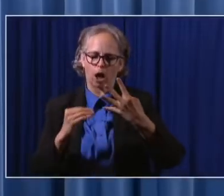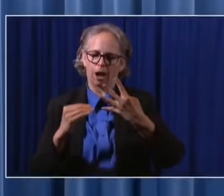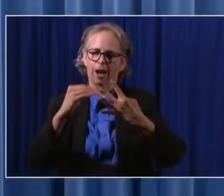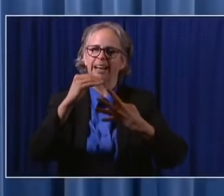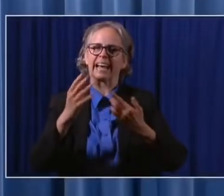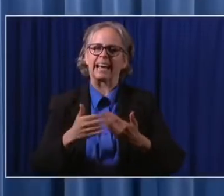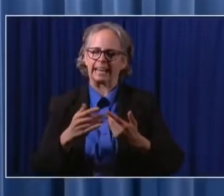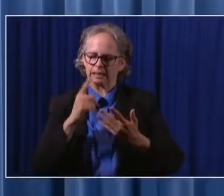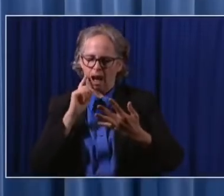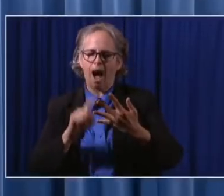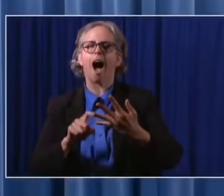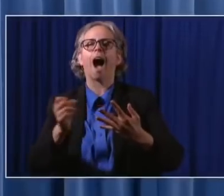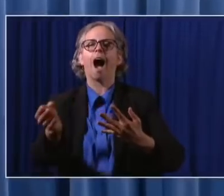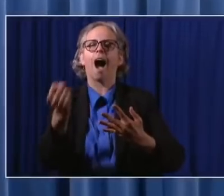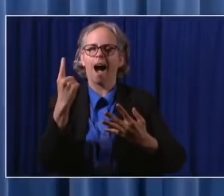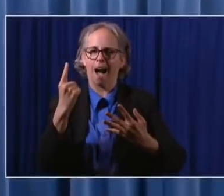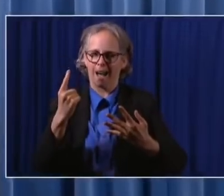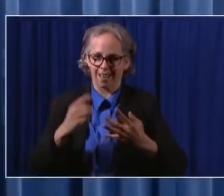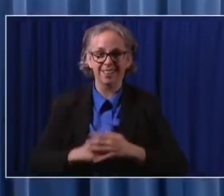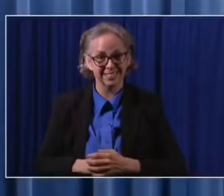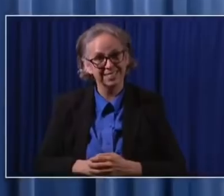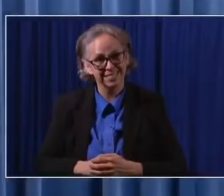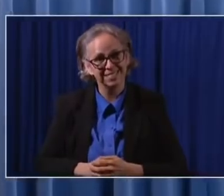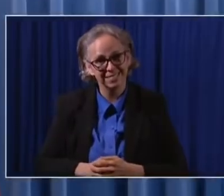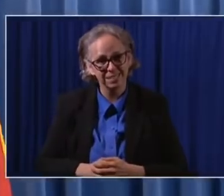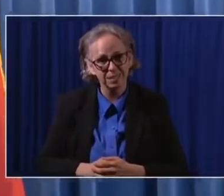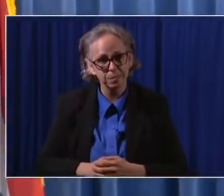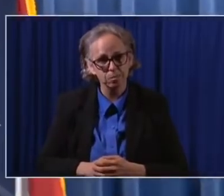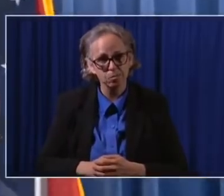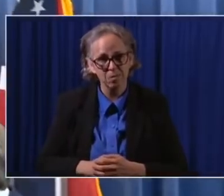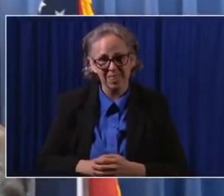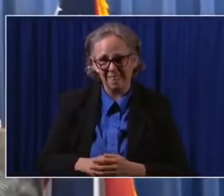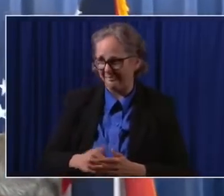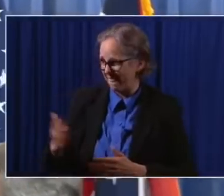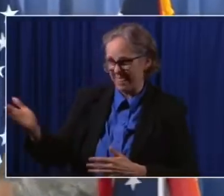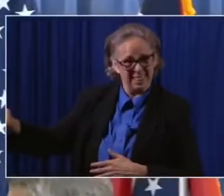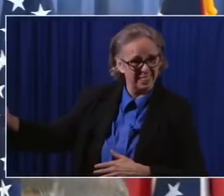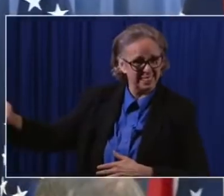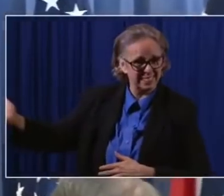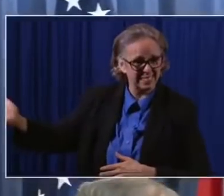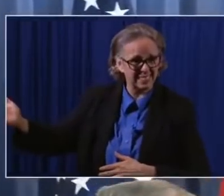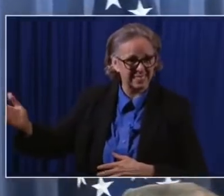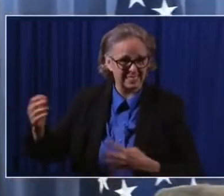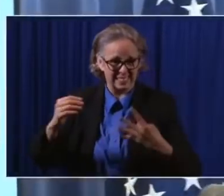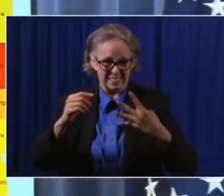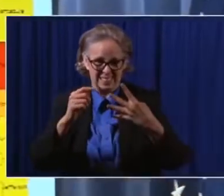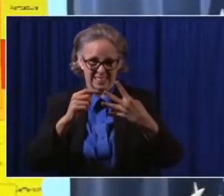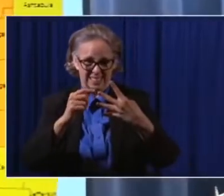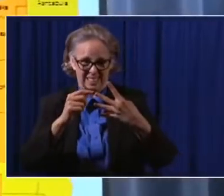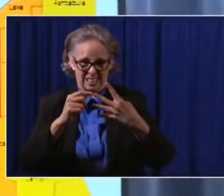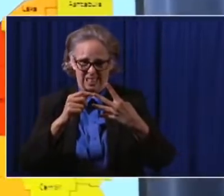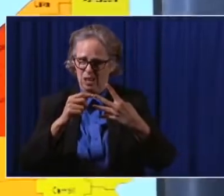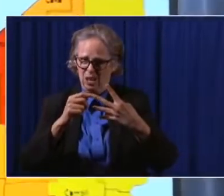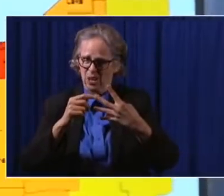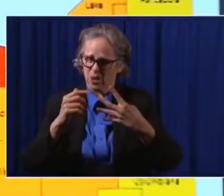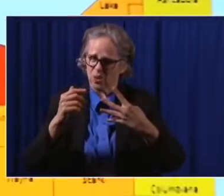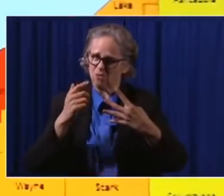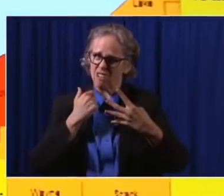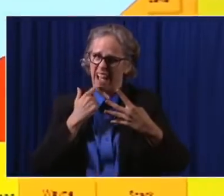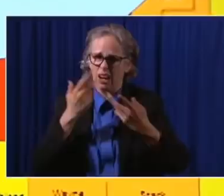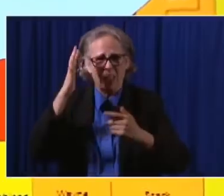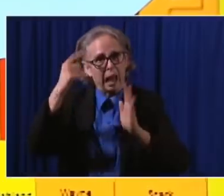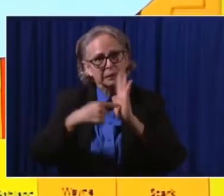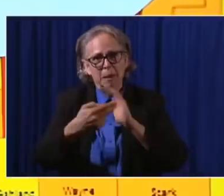at the map. And again, those counties that are on watch, where you see Hamilton, Butler, Cuyahoga